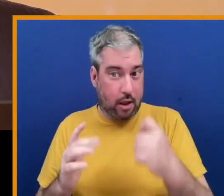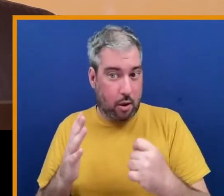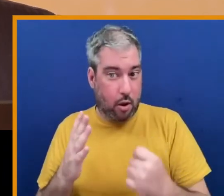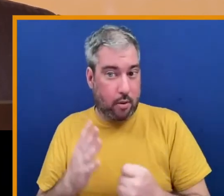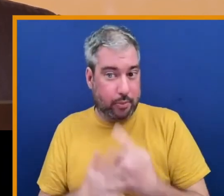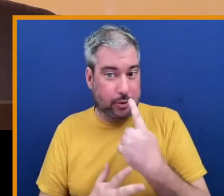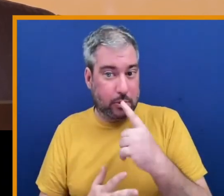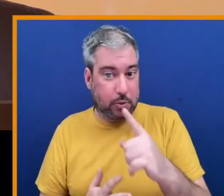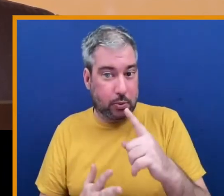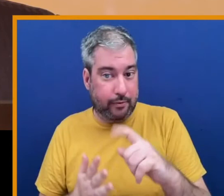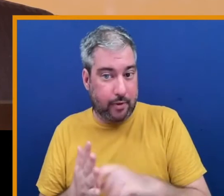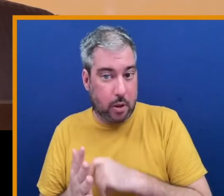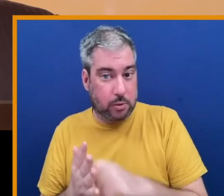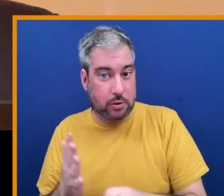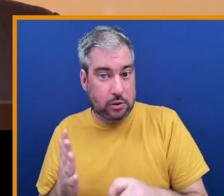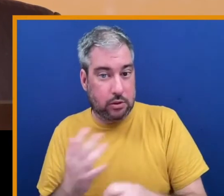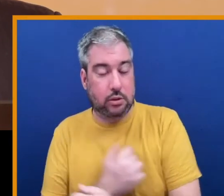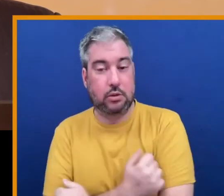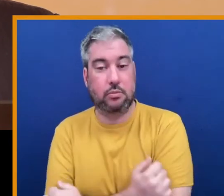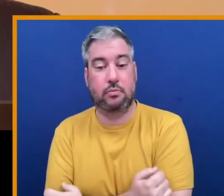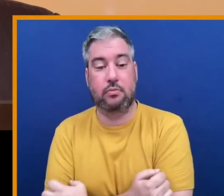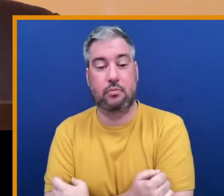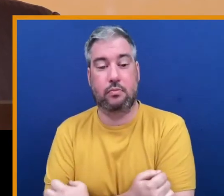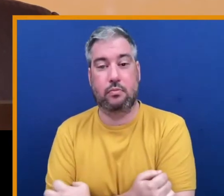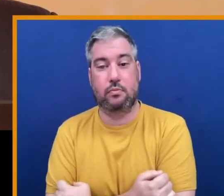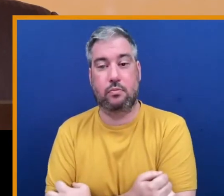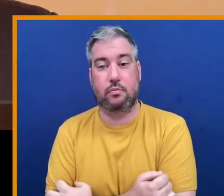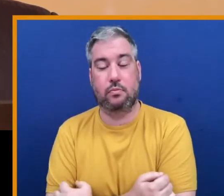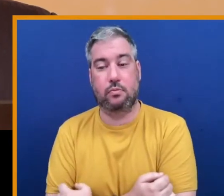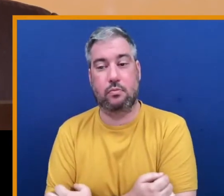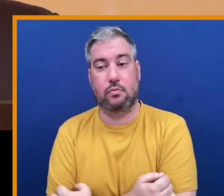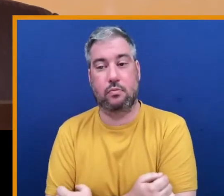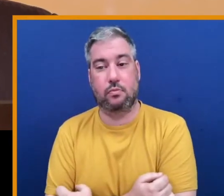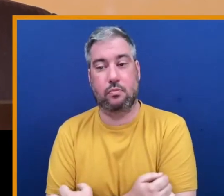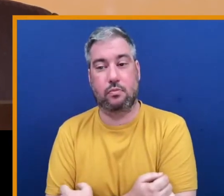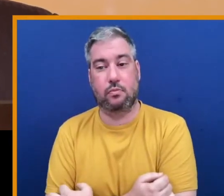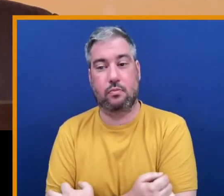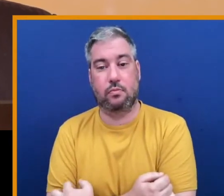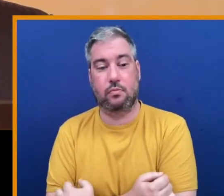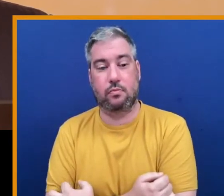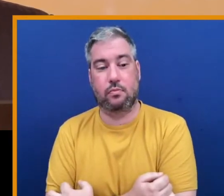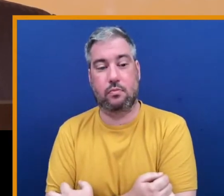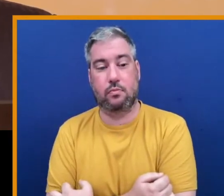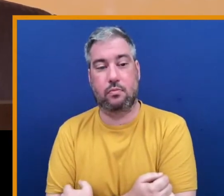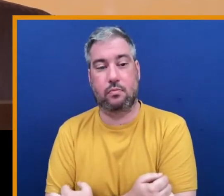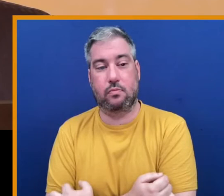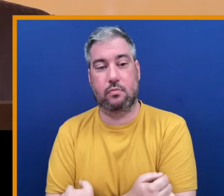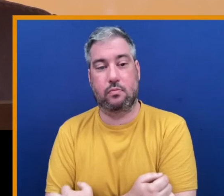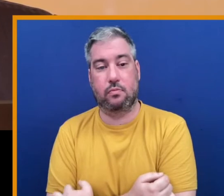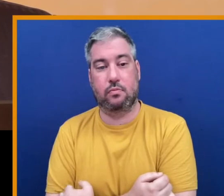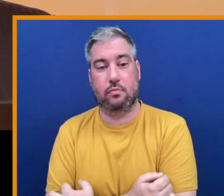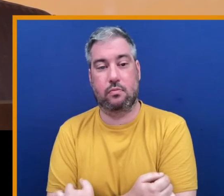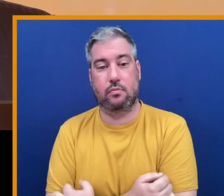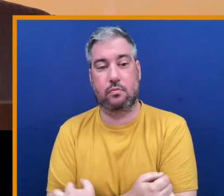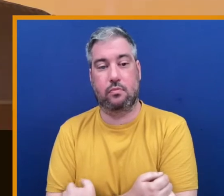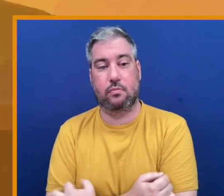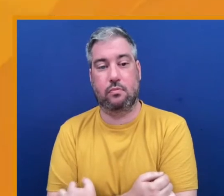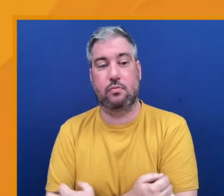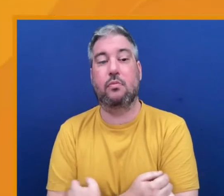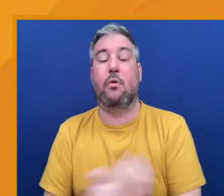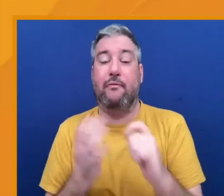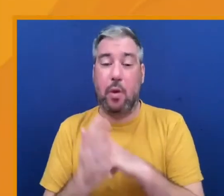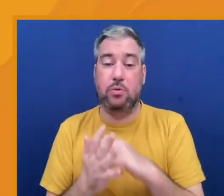slot on Amendment 1. So those in favour of Amendment 1 and against is your opportunity to make that decision now.